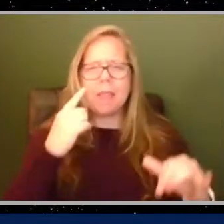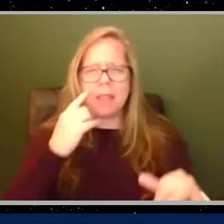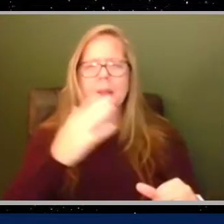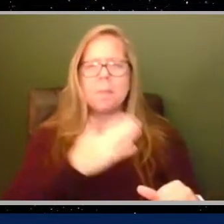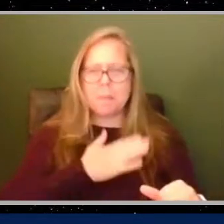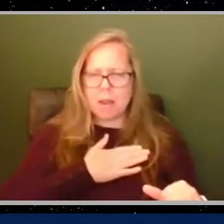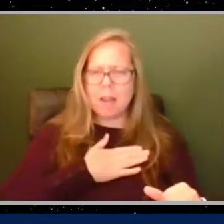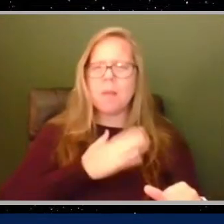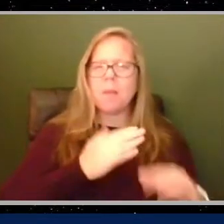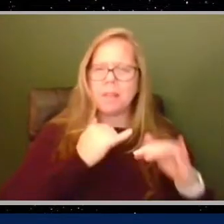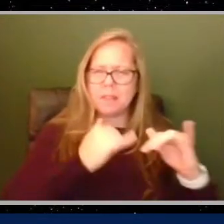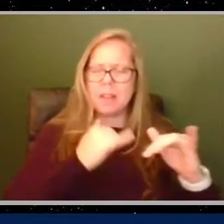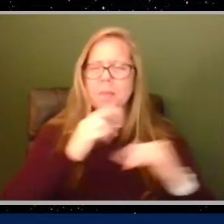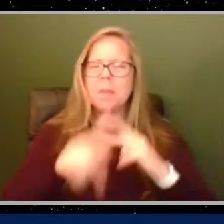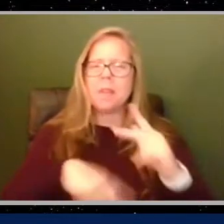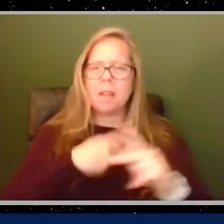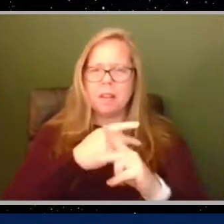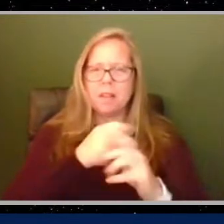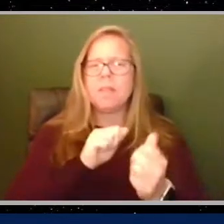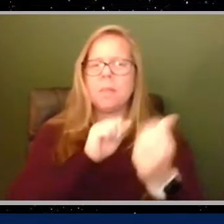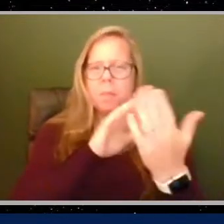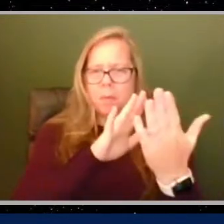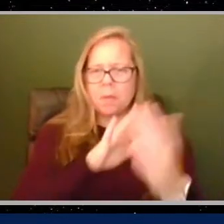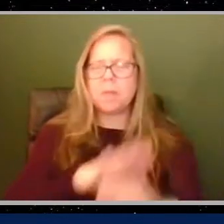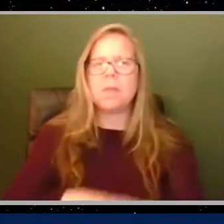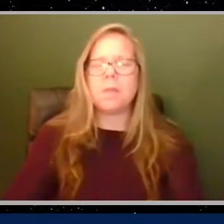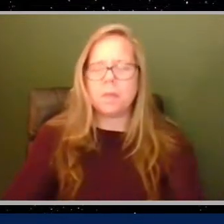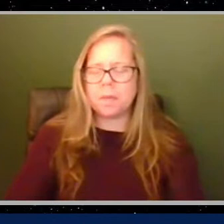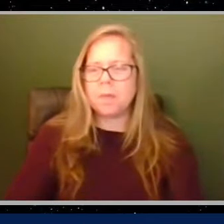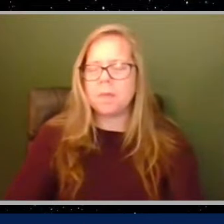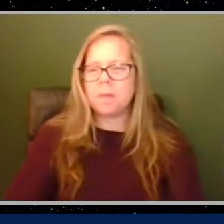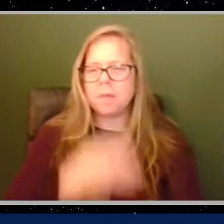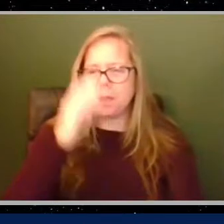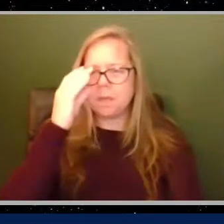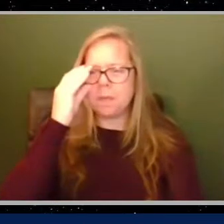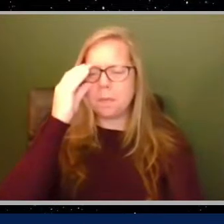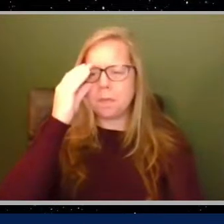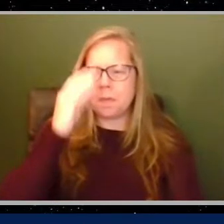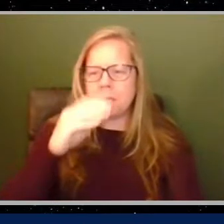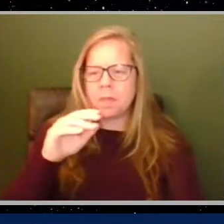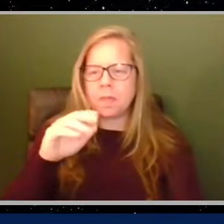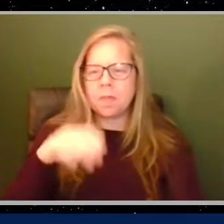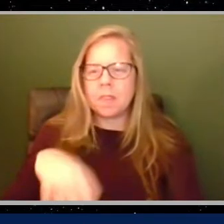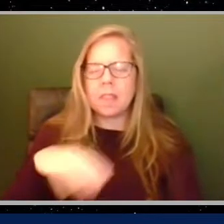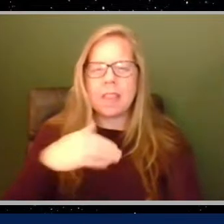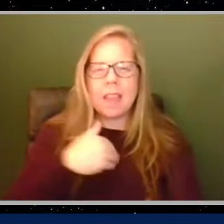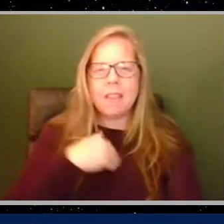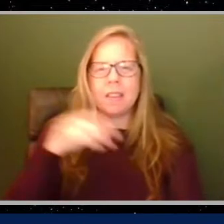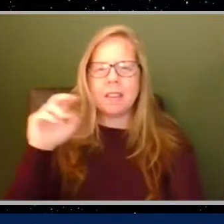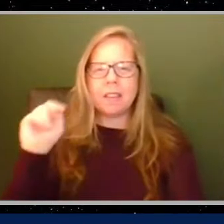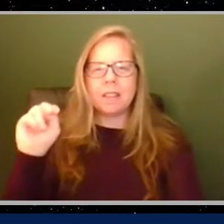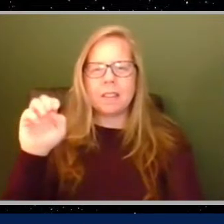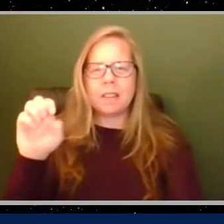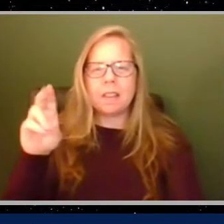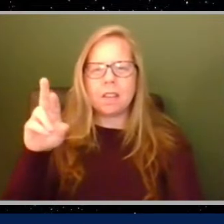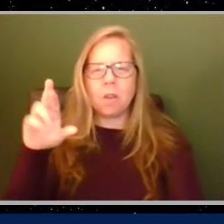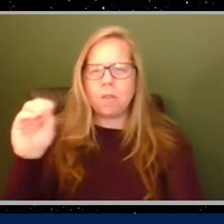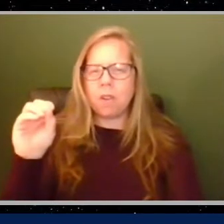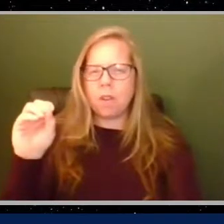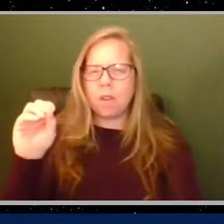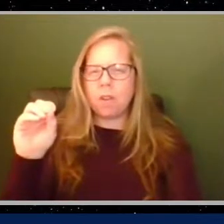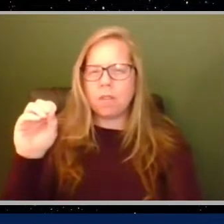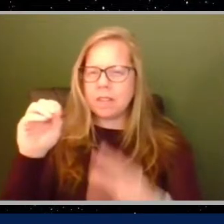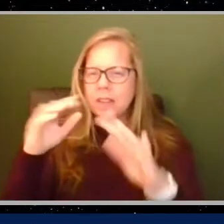is an additional, like the neurodiverse crew. I think we have a 4th kind